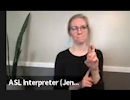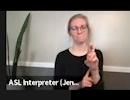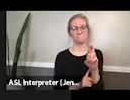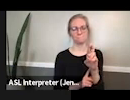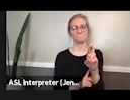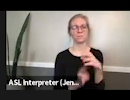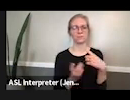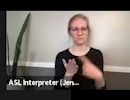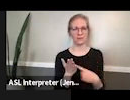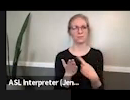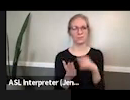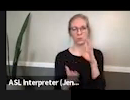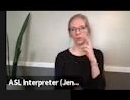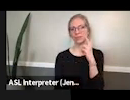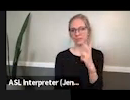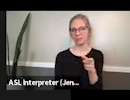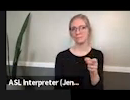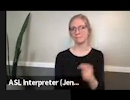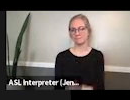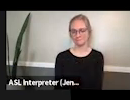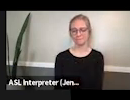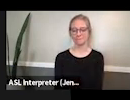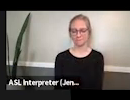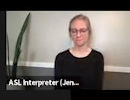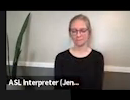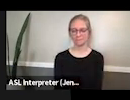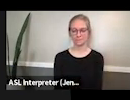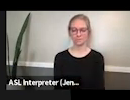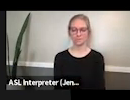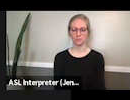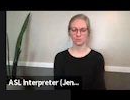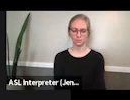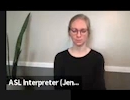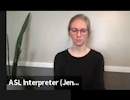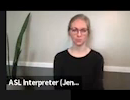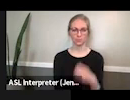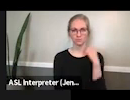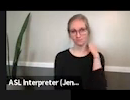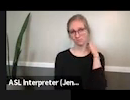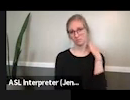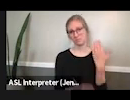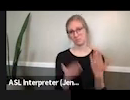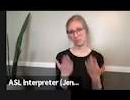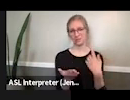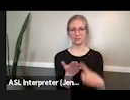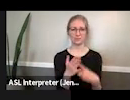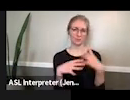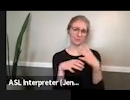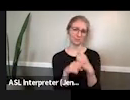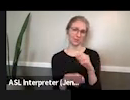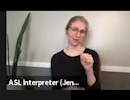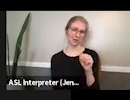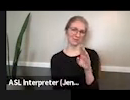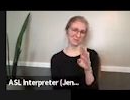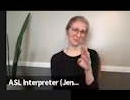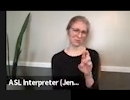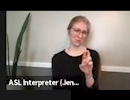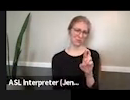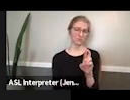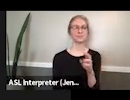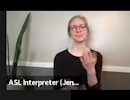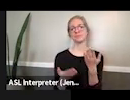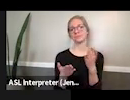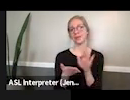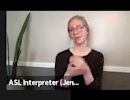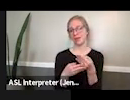will see this as listed ABR. And on the handout I provided for